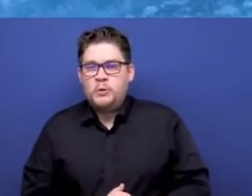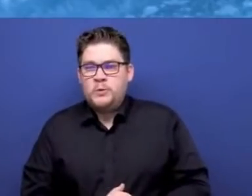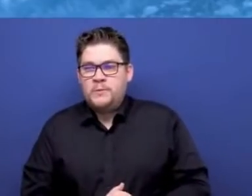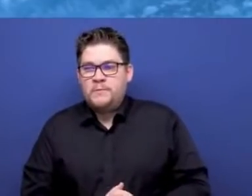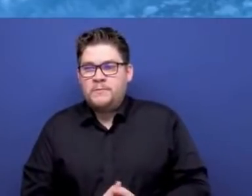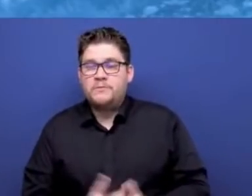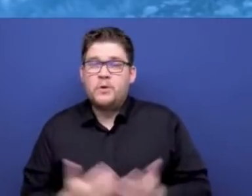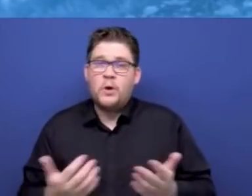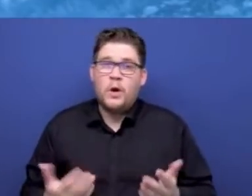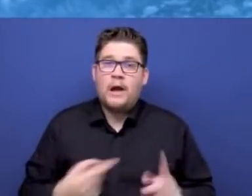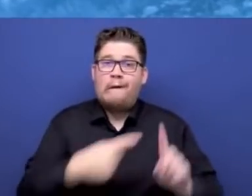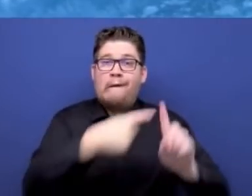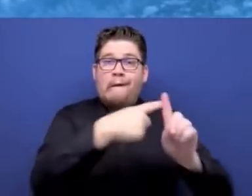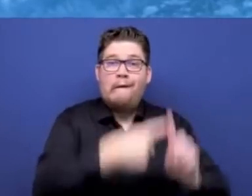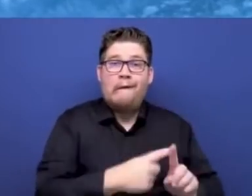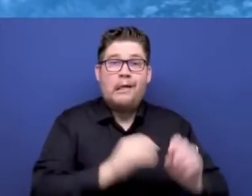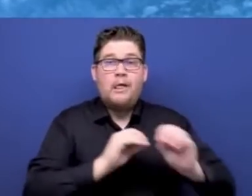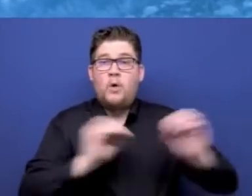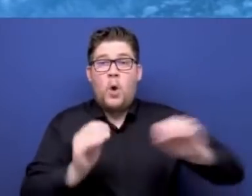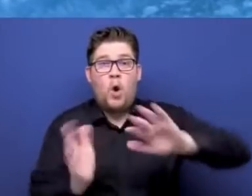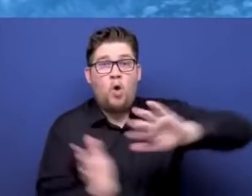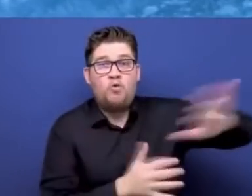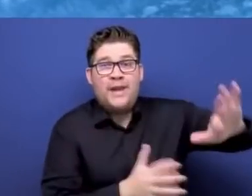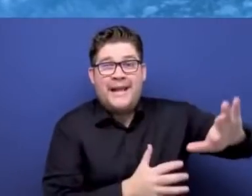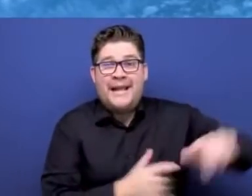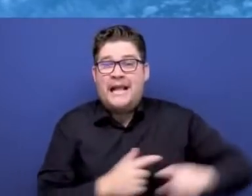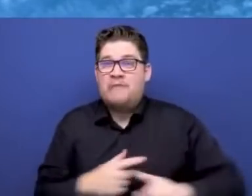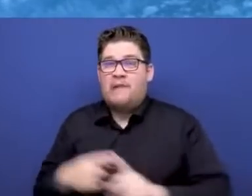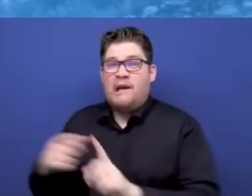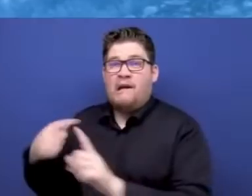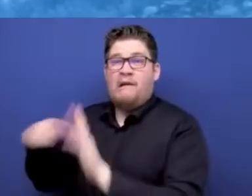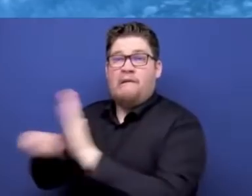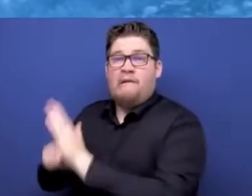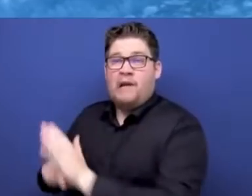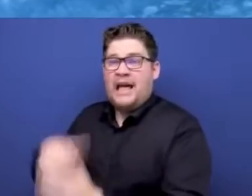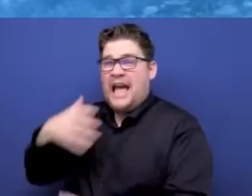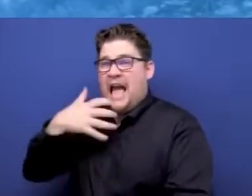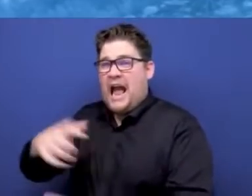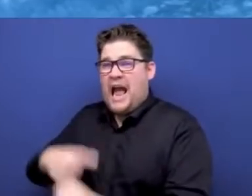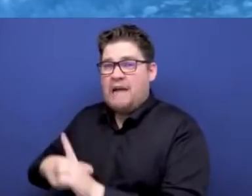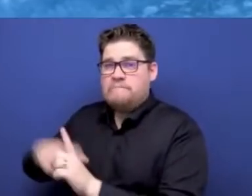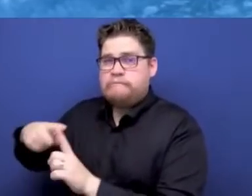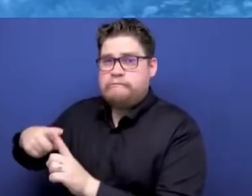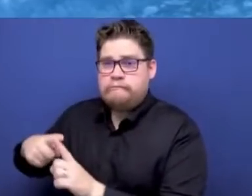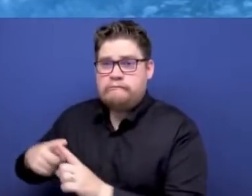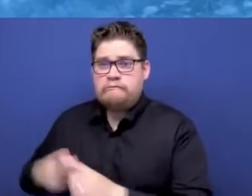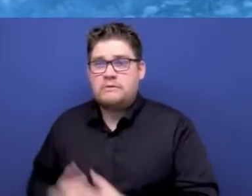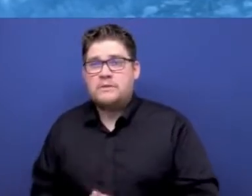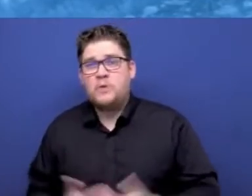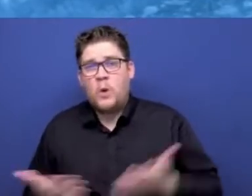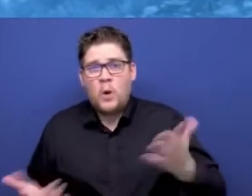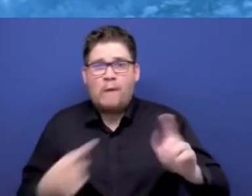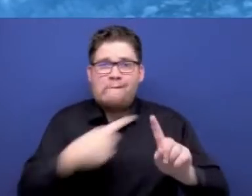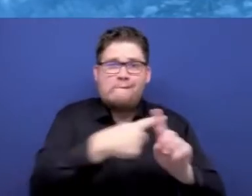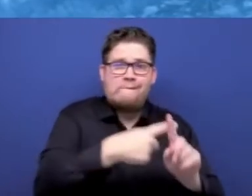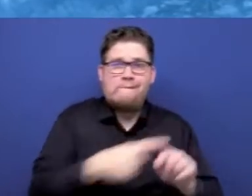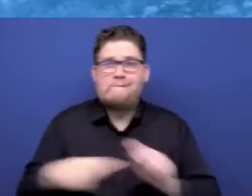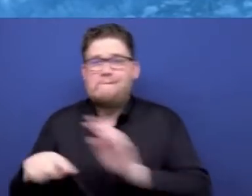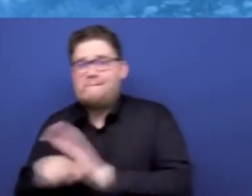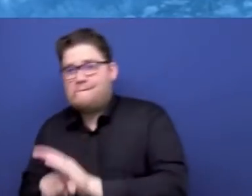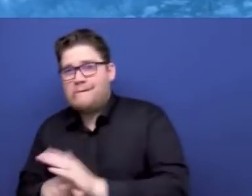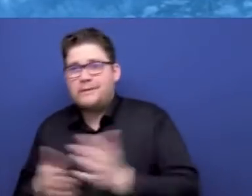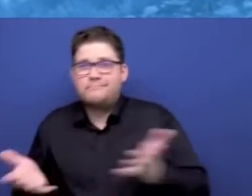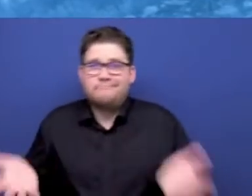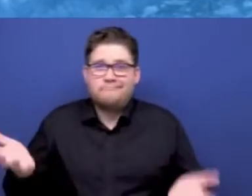great that the temperatures are increasing, but the air mass is so stable that we're not seeing those winds. Because really, from our